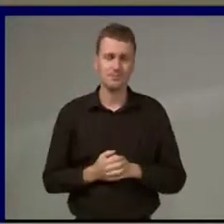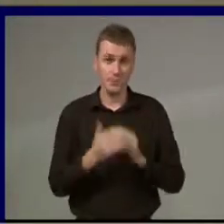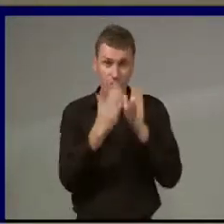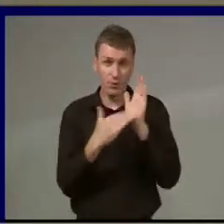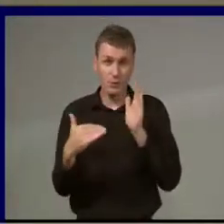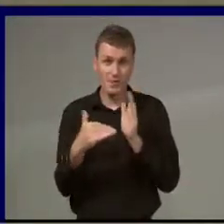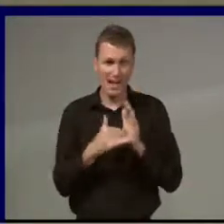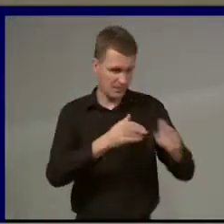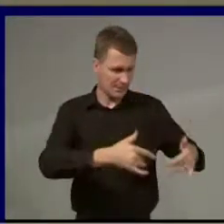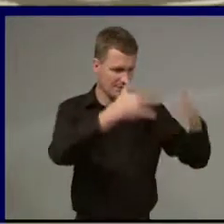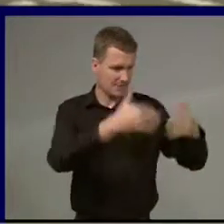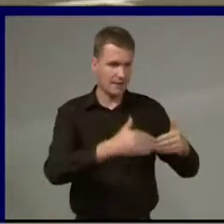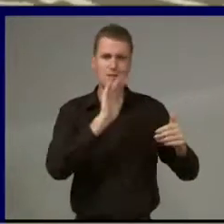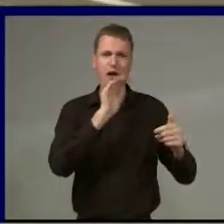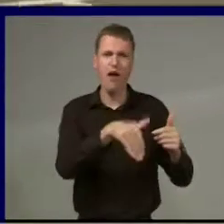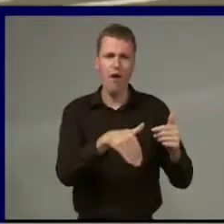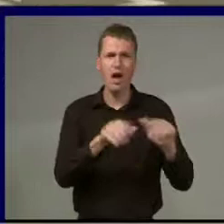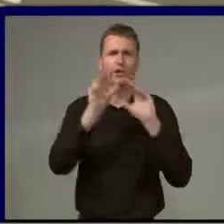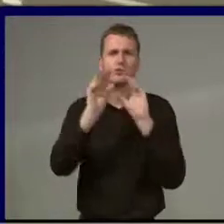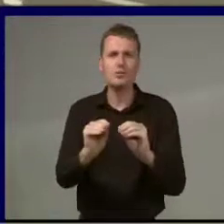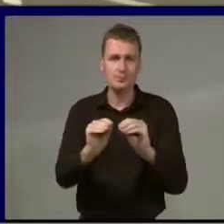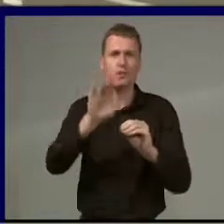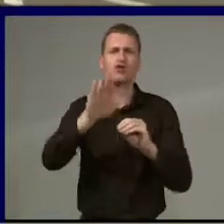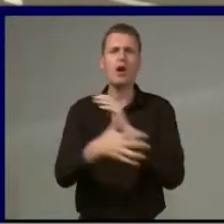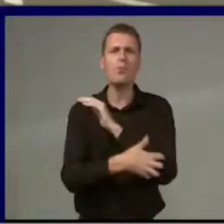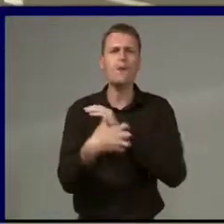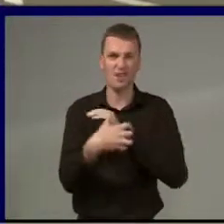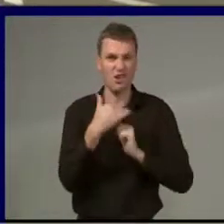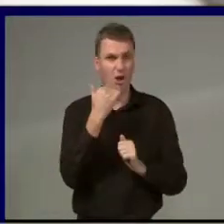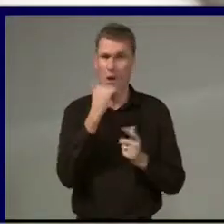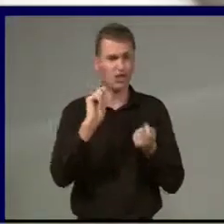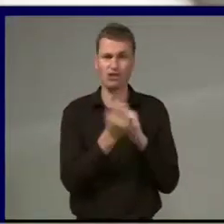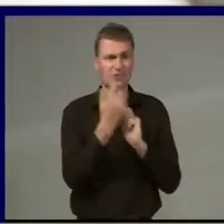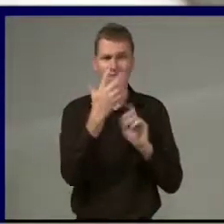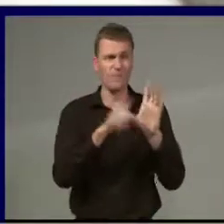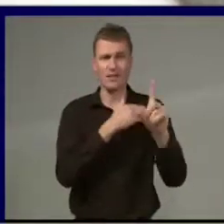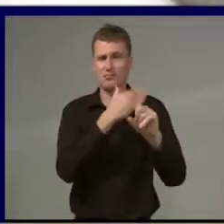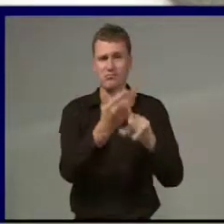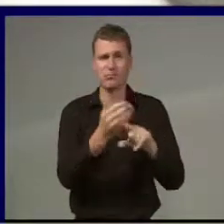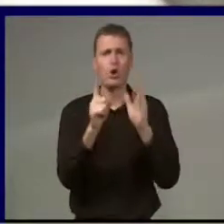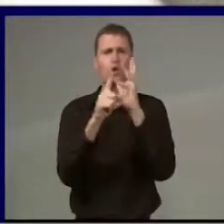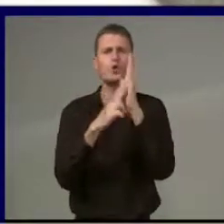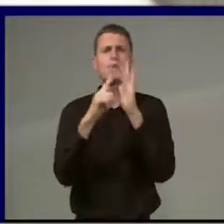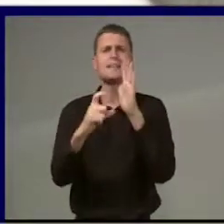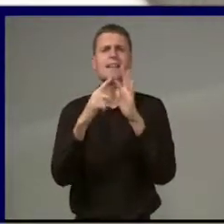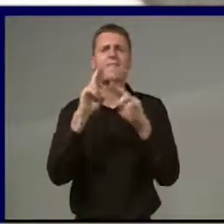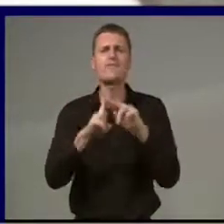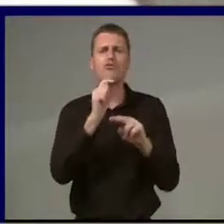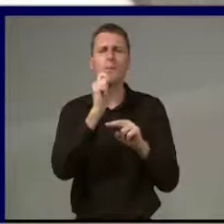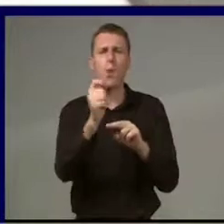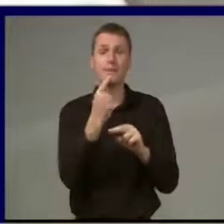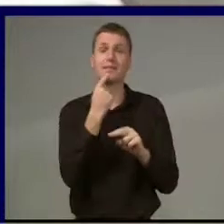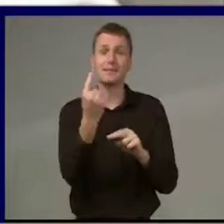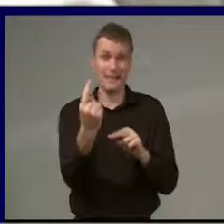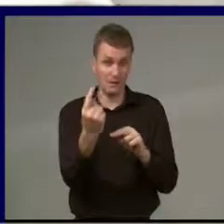on tackling child poverty has barely changed in the past 5 years. A report by UNICEF shows children living in